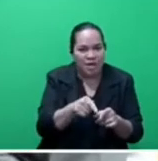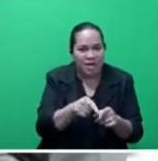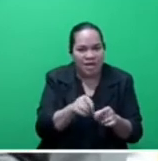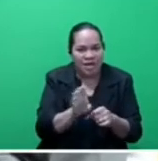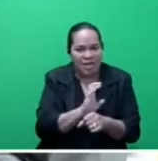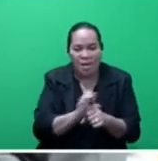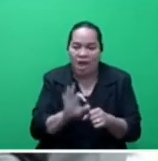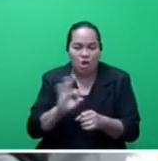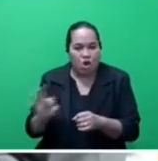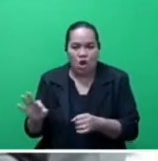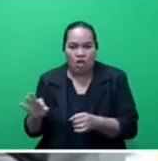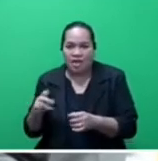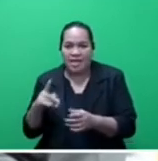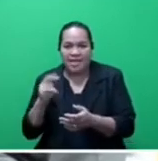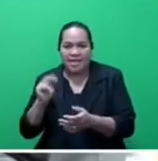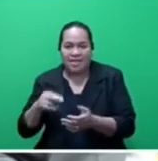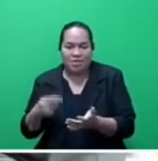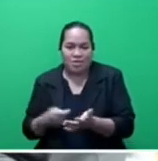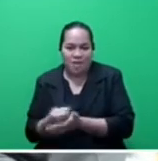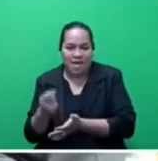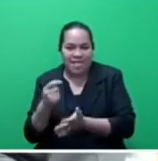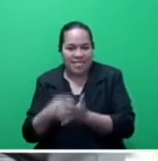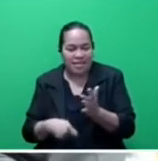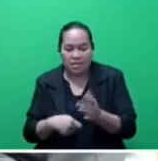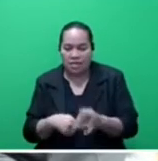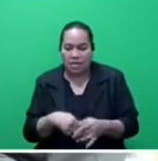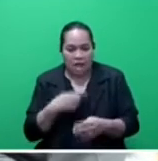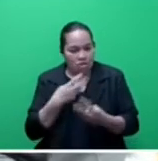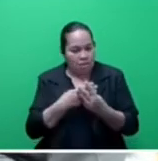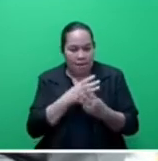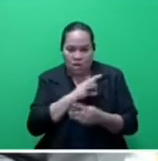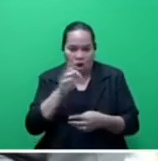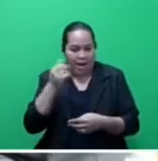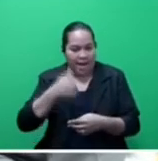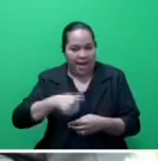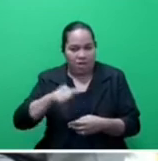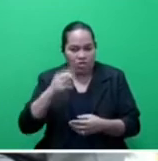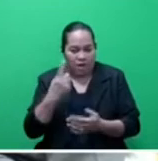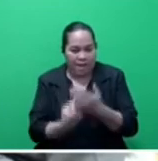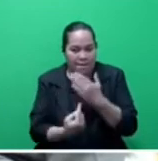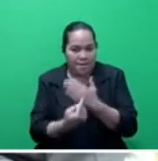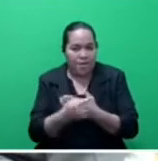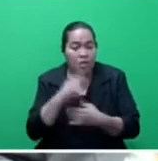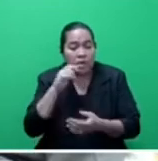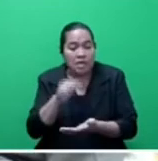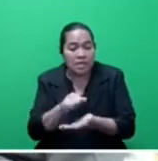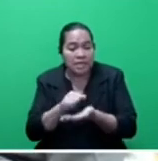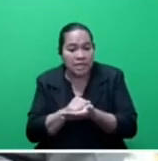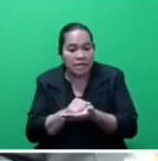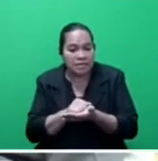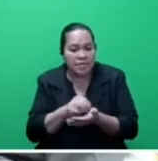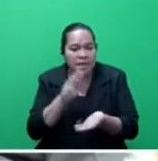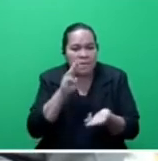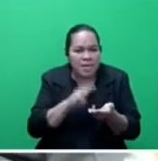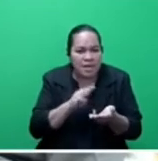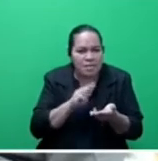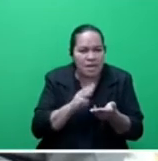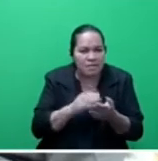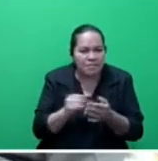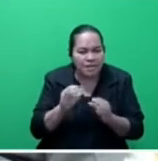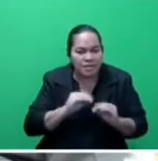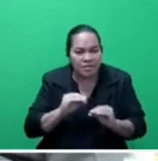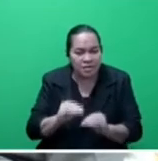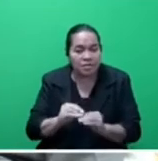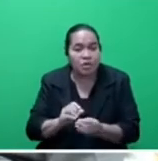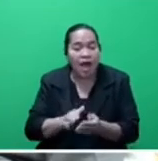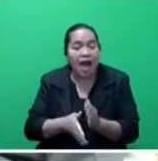pay tax. So SODELPA will not allow this to happen, and will keep the minimum investments at a higher level.